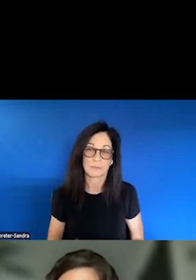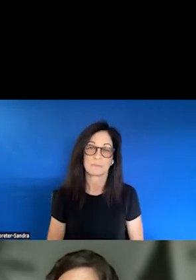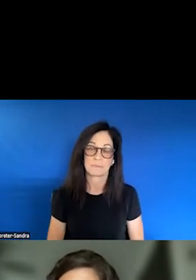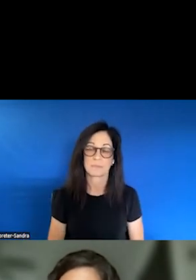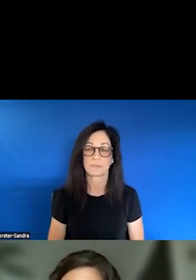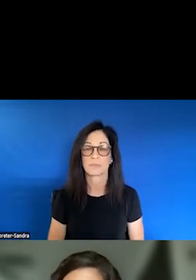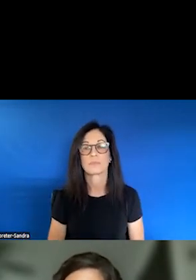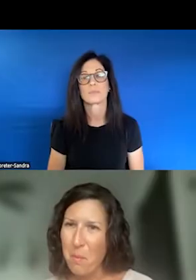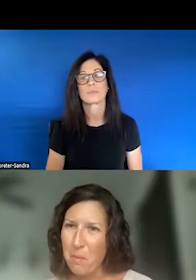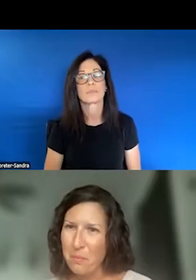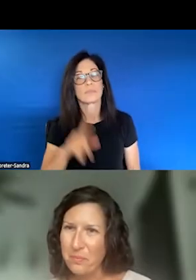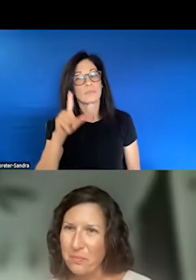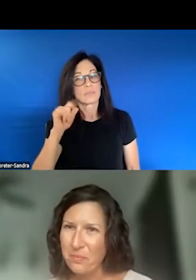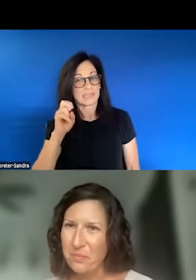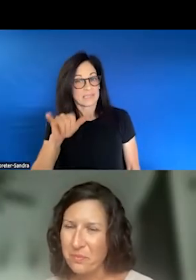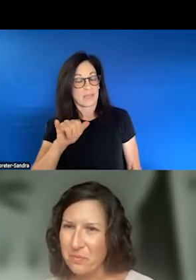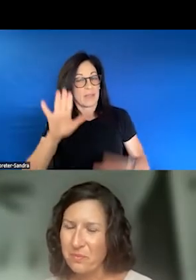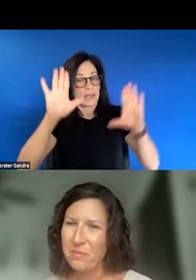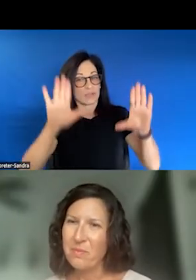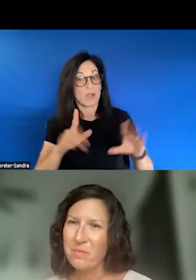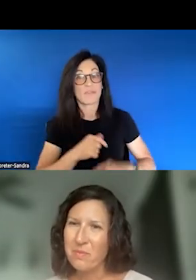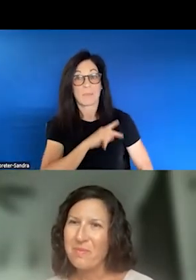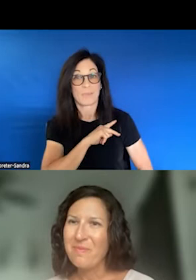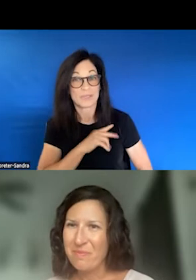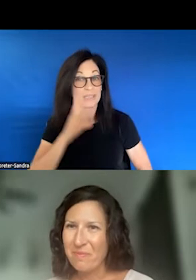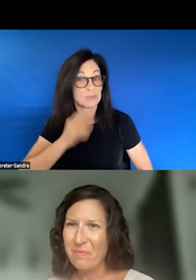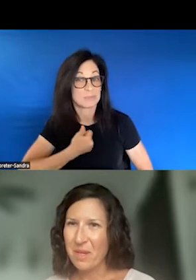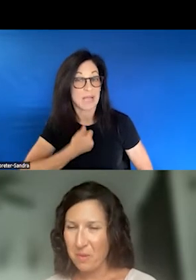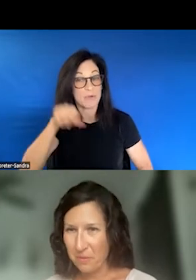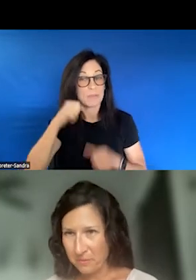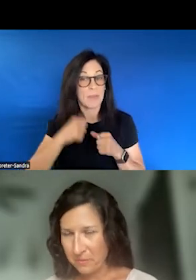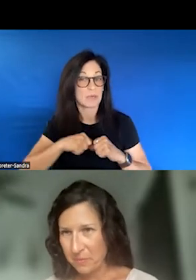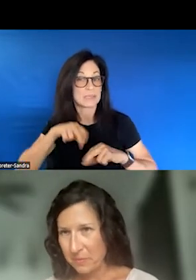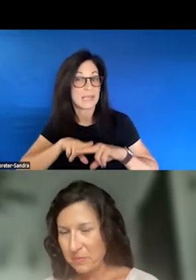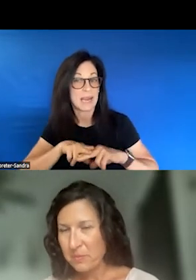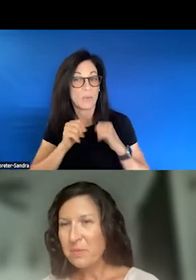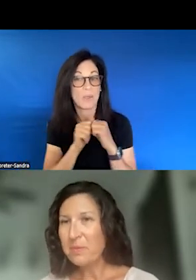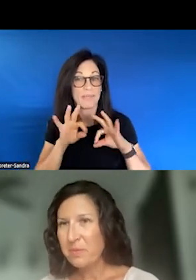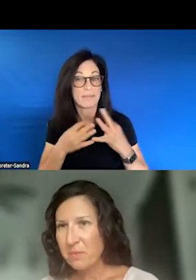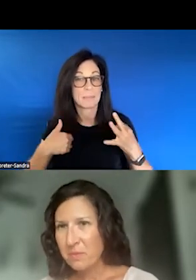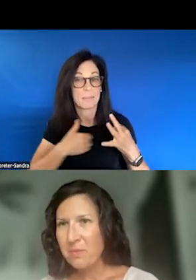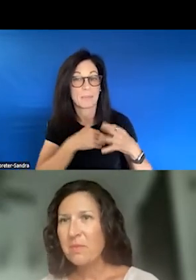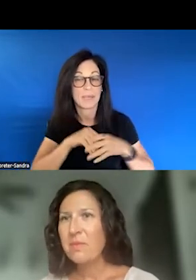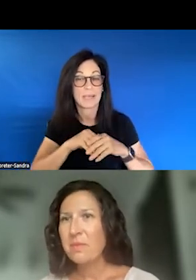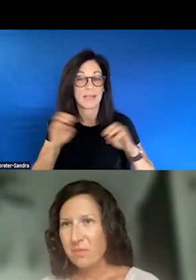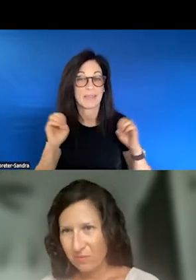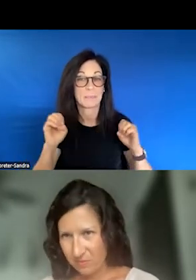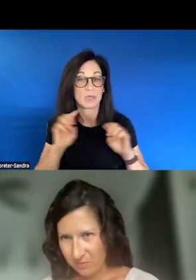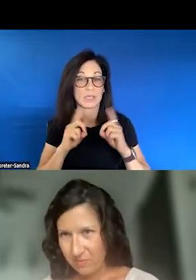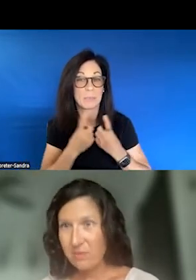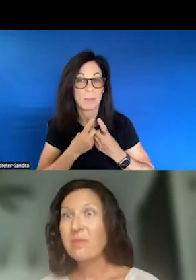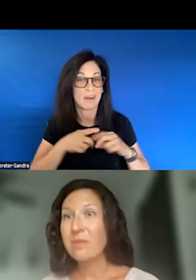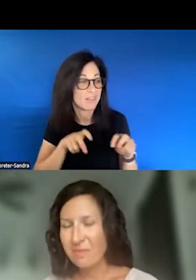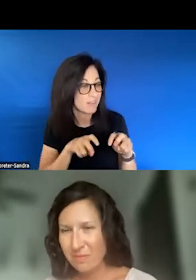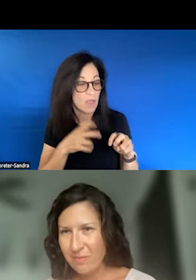That's great. You know, I, from my personal experience, remember sitting with a family member in the ED who was waiting for, you know, the hospital to call